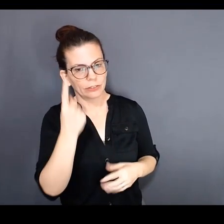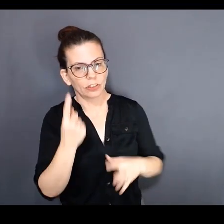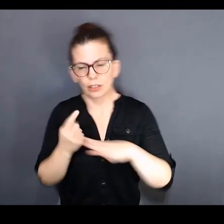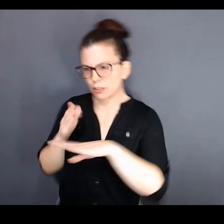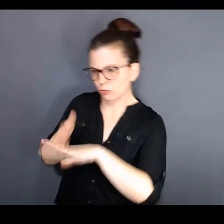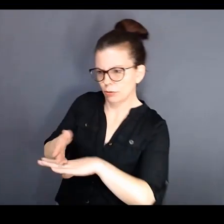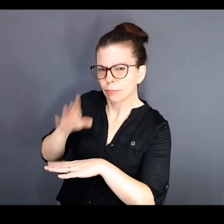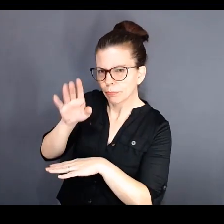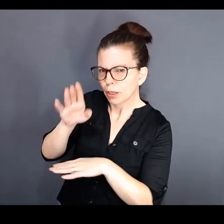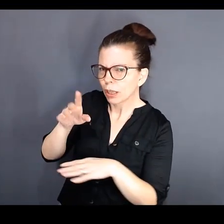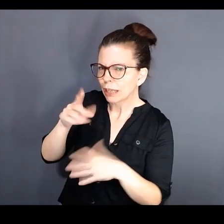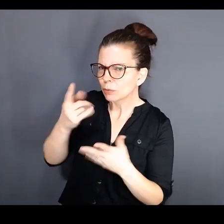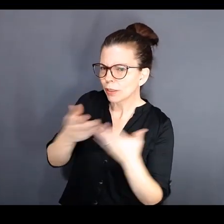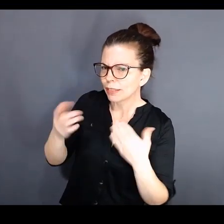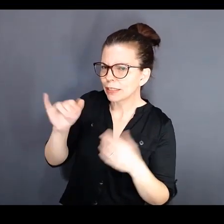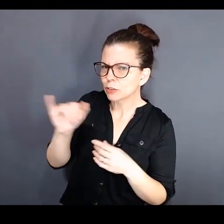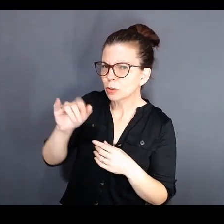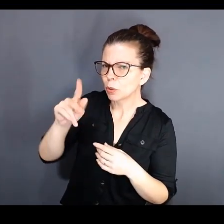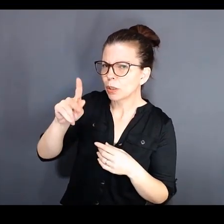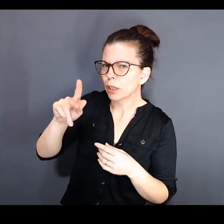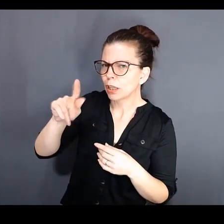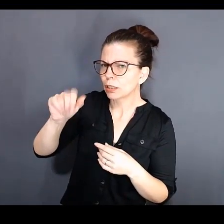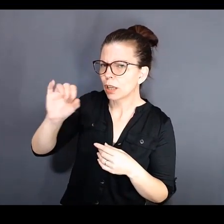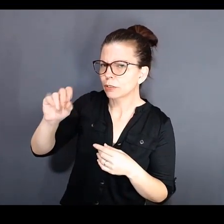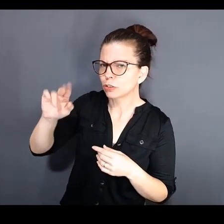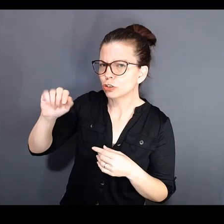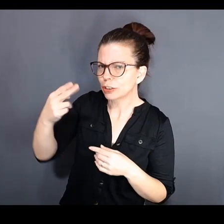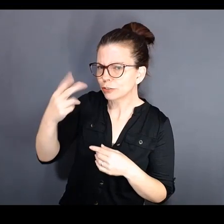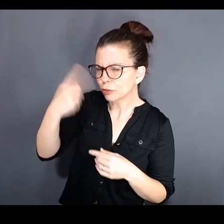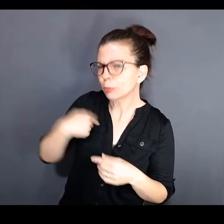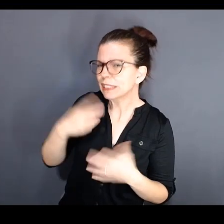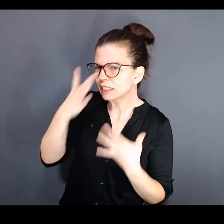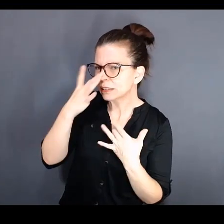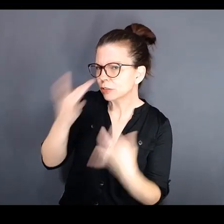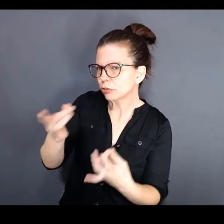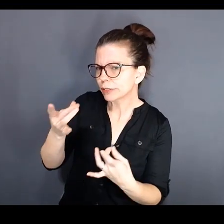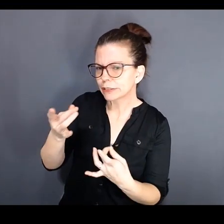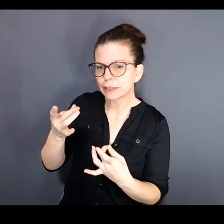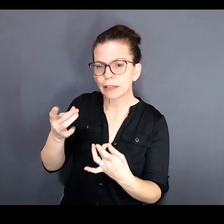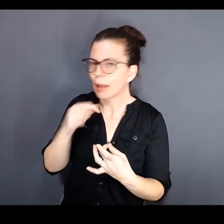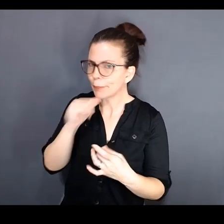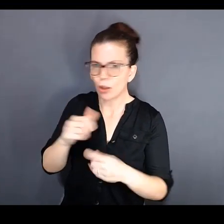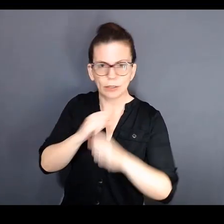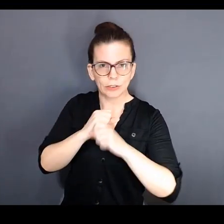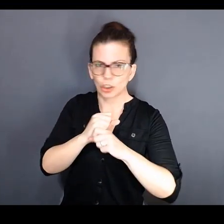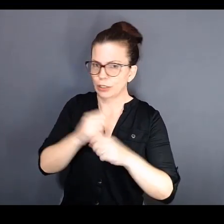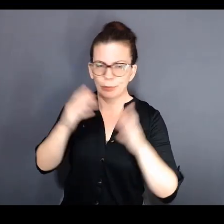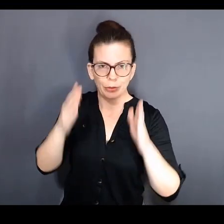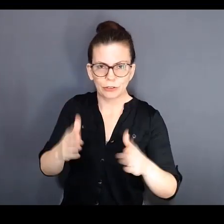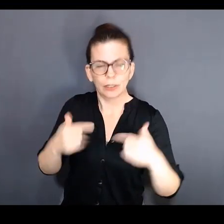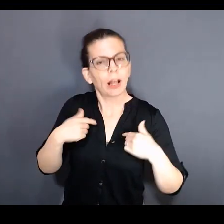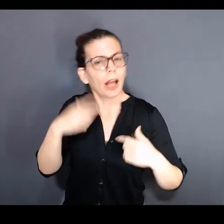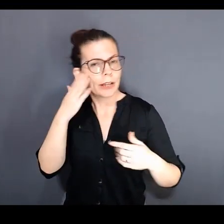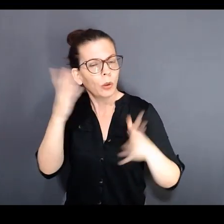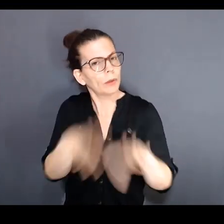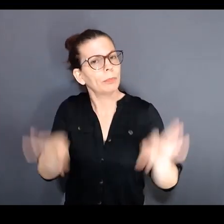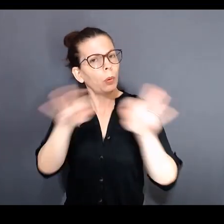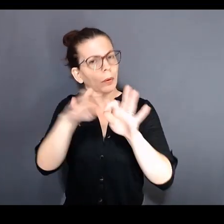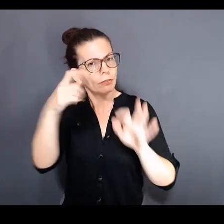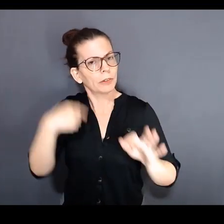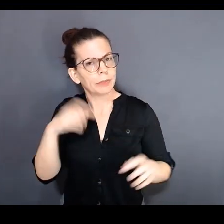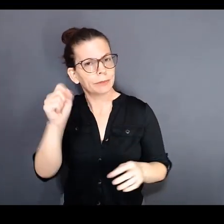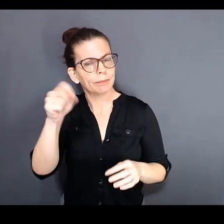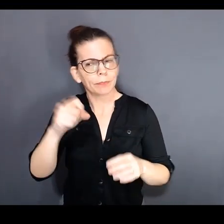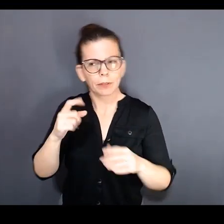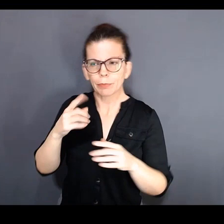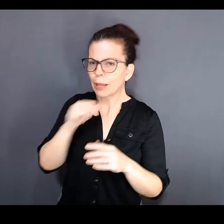Gotcha. Okay, so just one thing here, Kashish, because for me it was very interesting. I'm not a security person. I mean, security is very